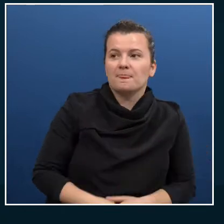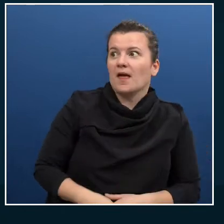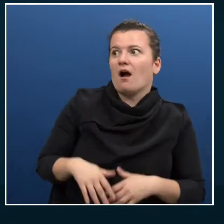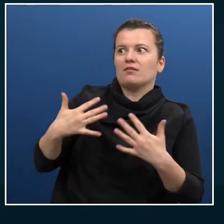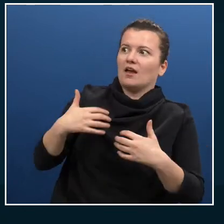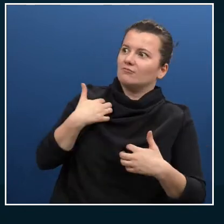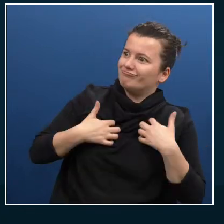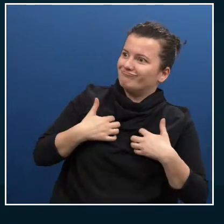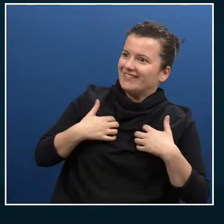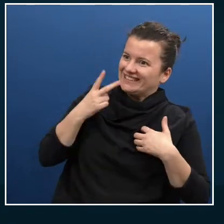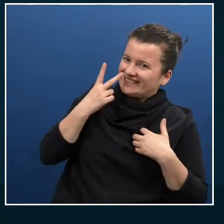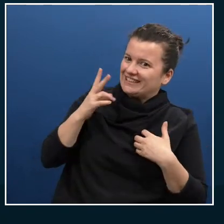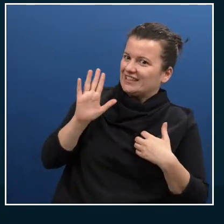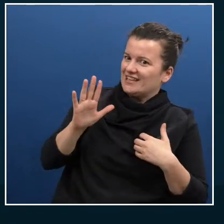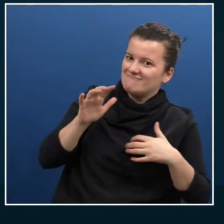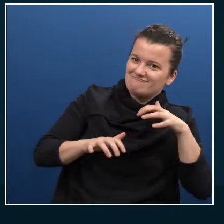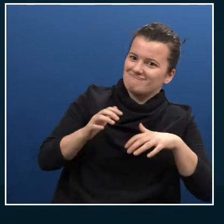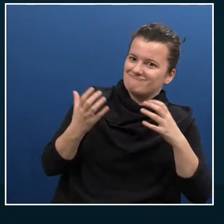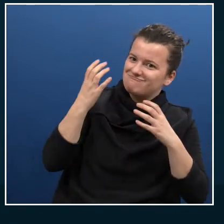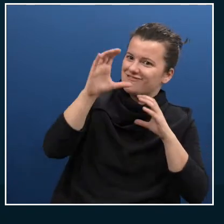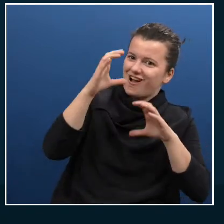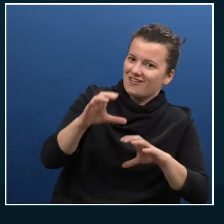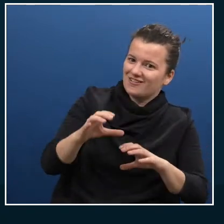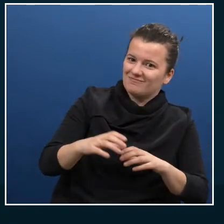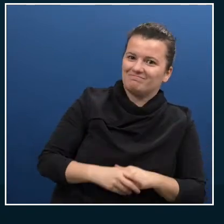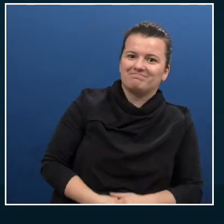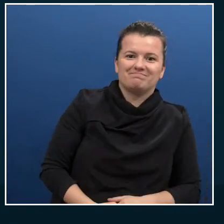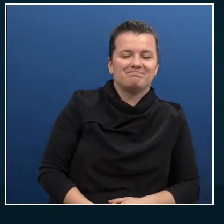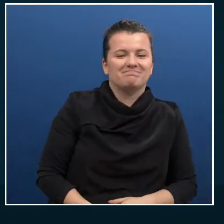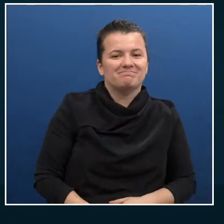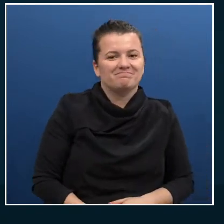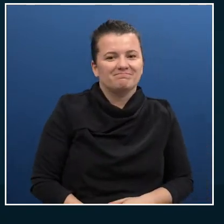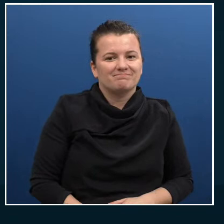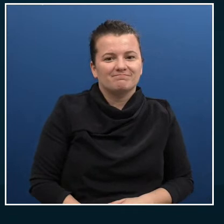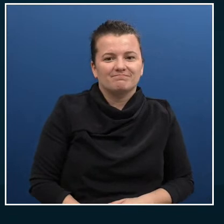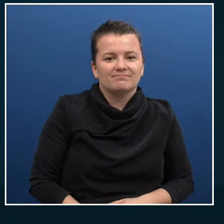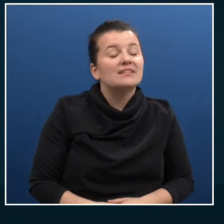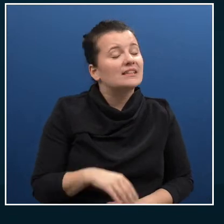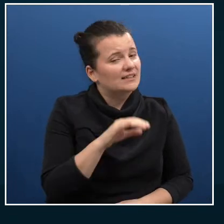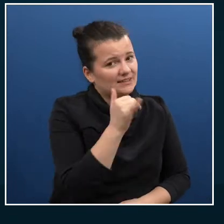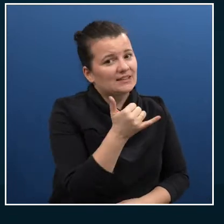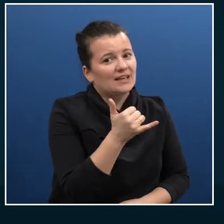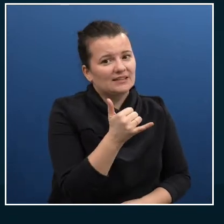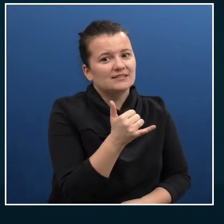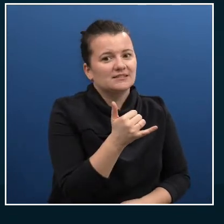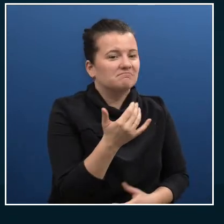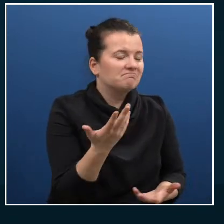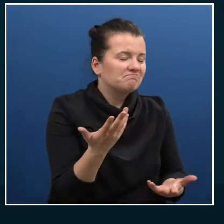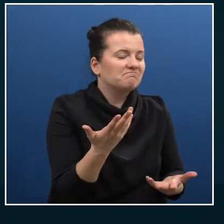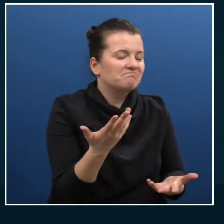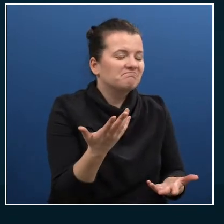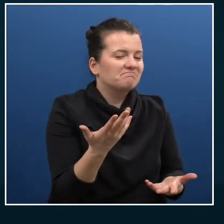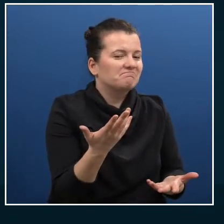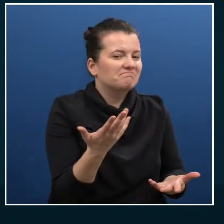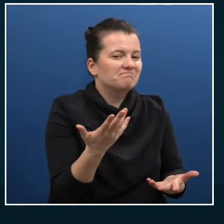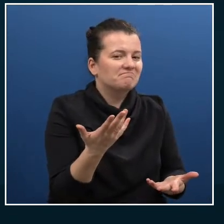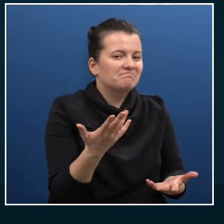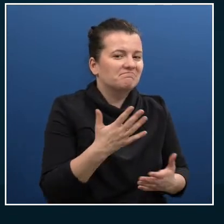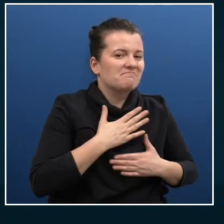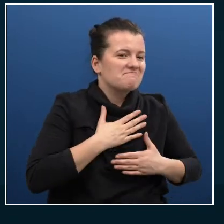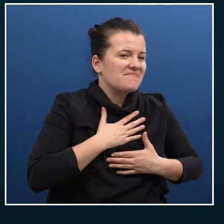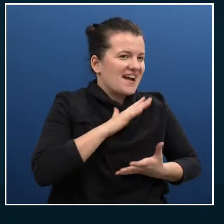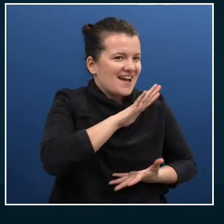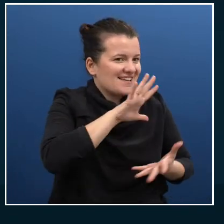then. Yes, for sure. So I think that was my. So I'm within the